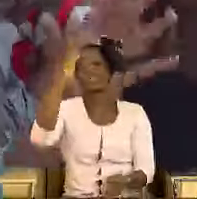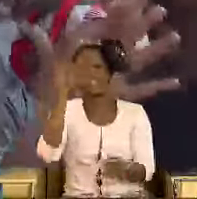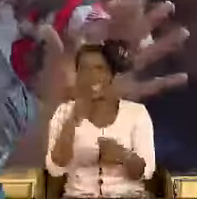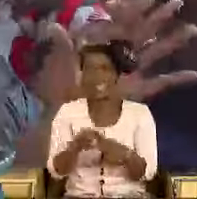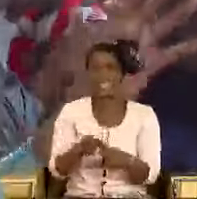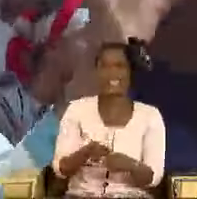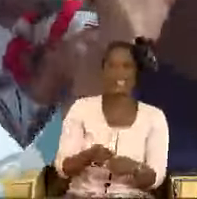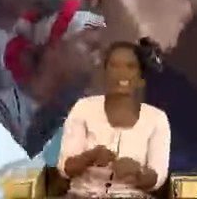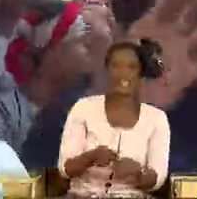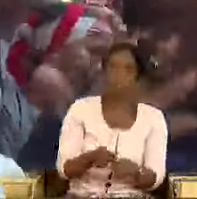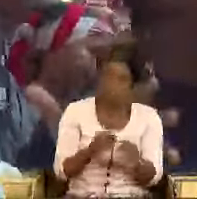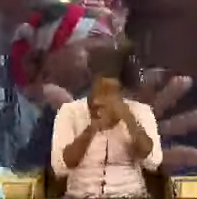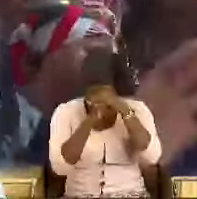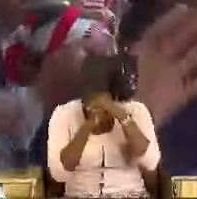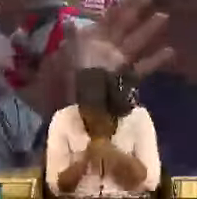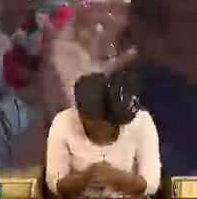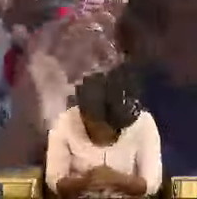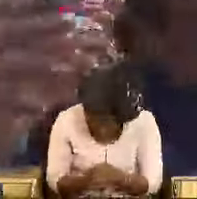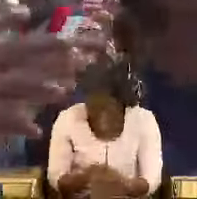your